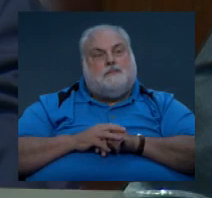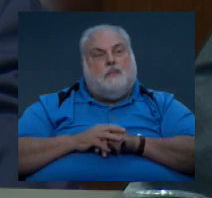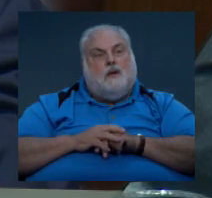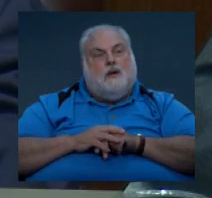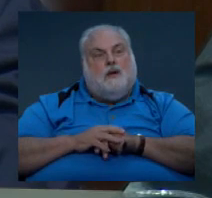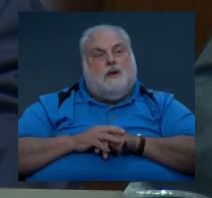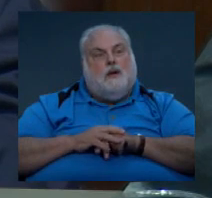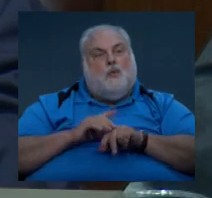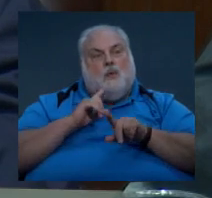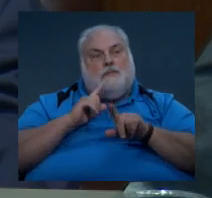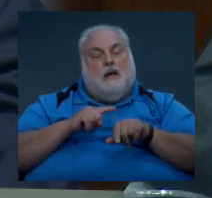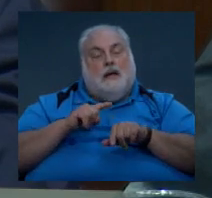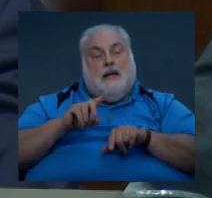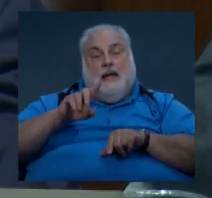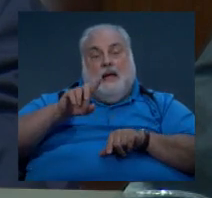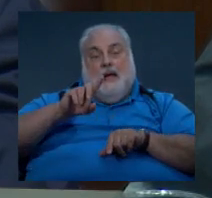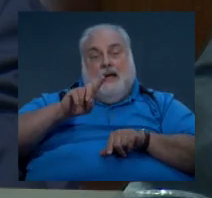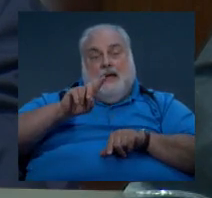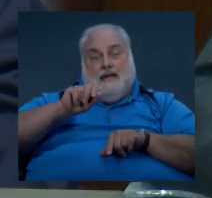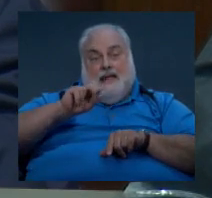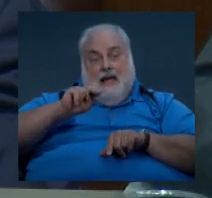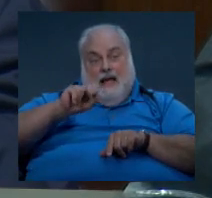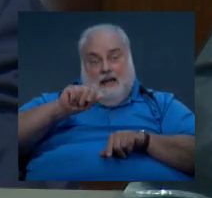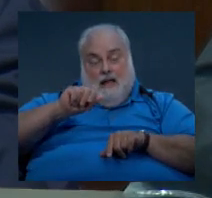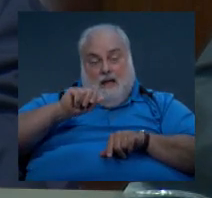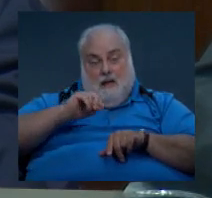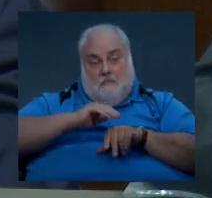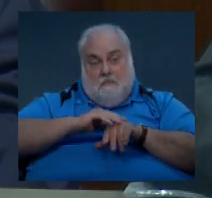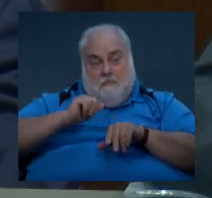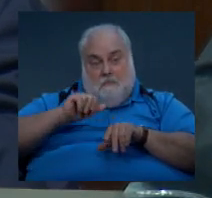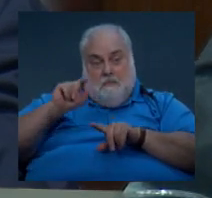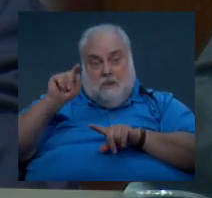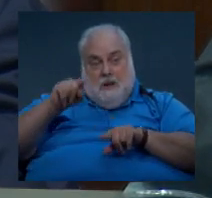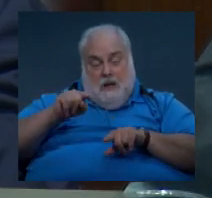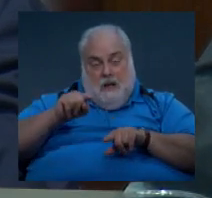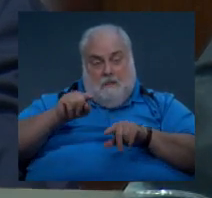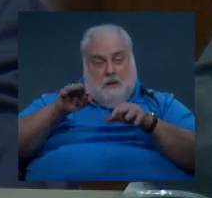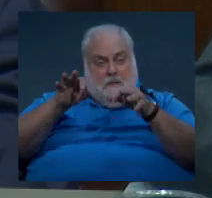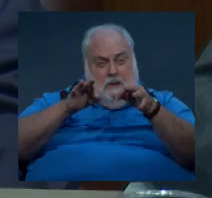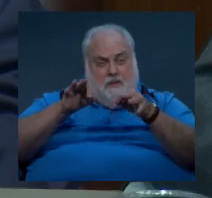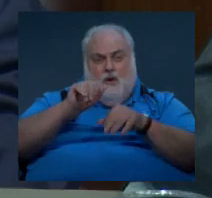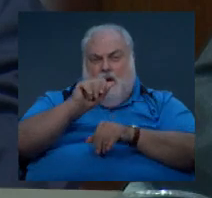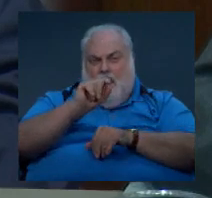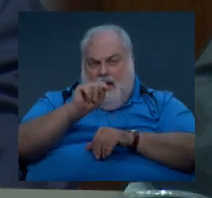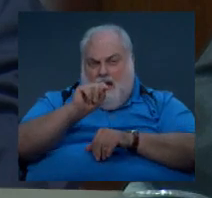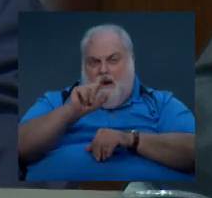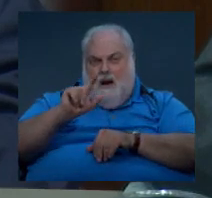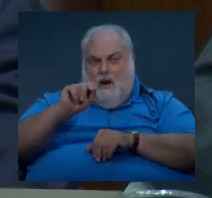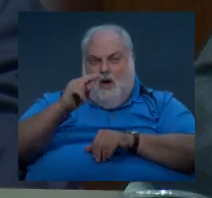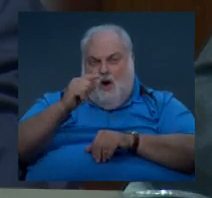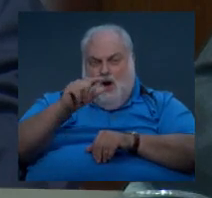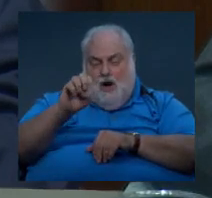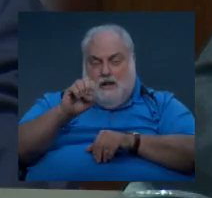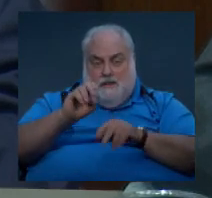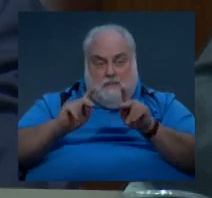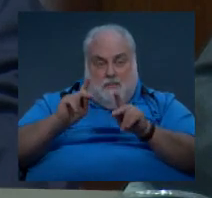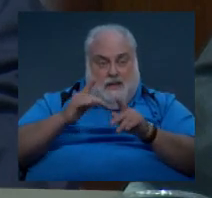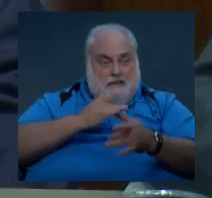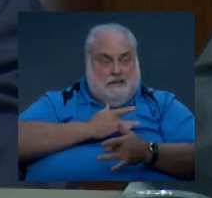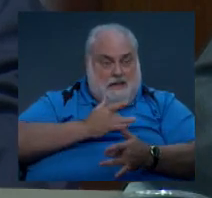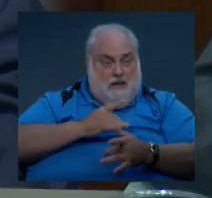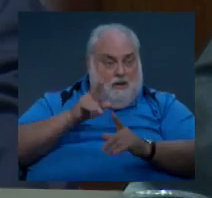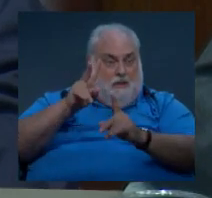And Dan, I don't know if you want to come forward. I mean, these are at-large positions. Obviously, usually people that apply for these